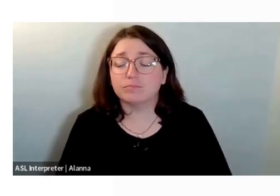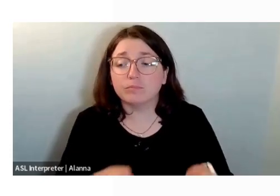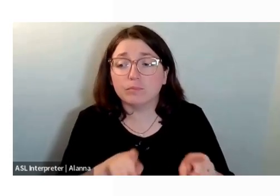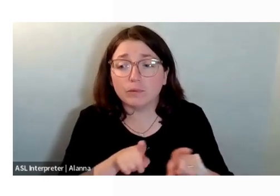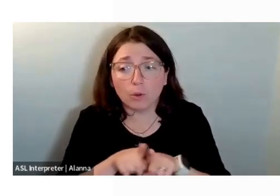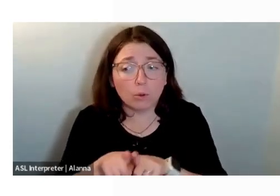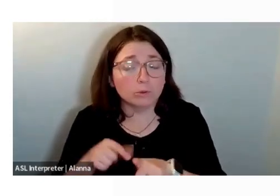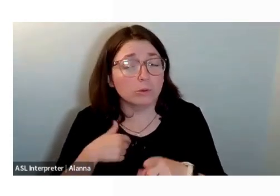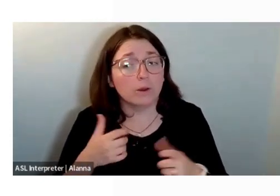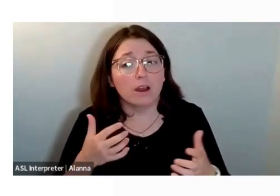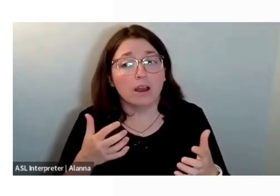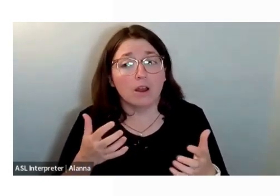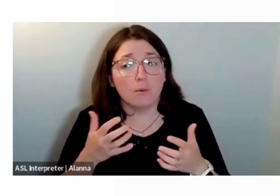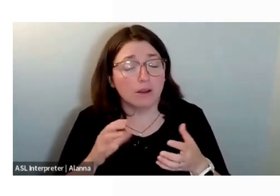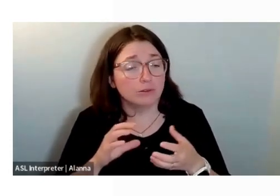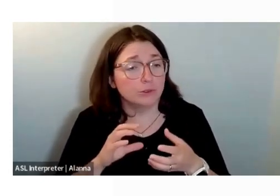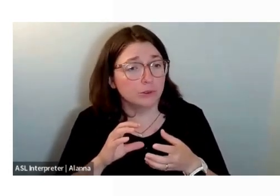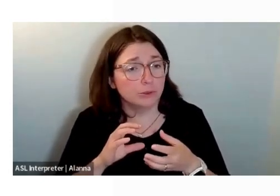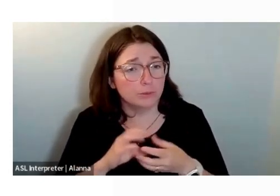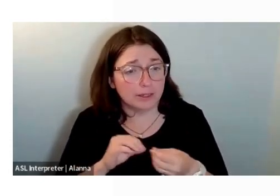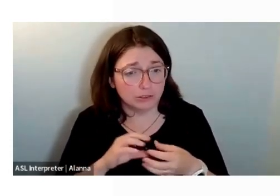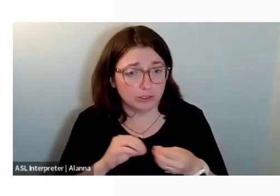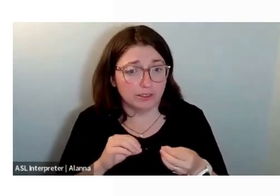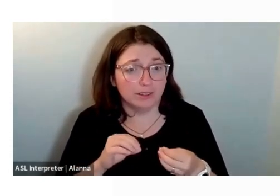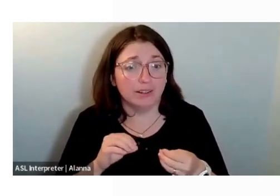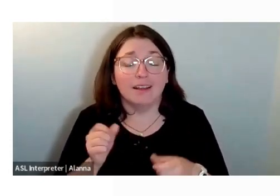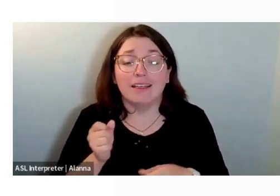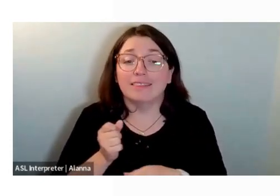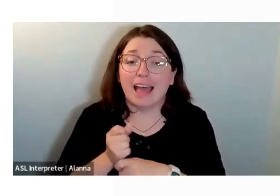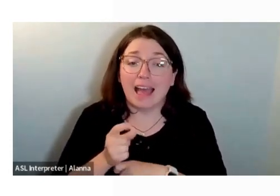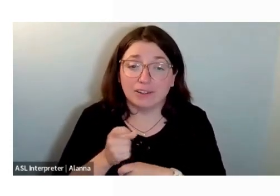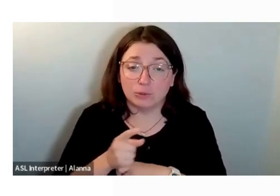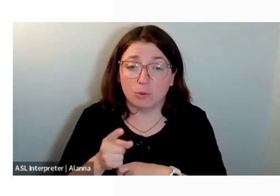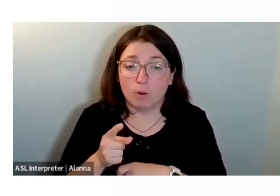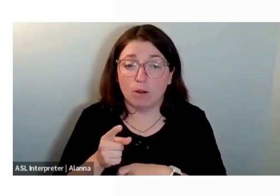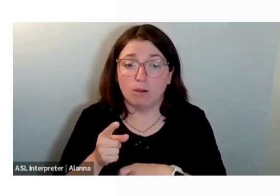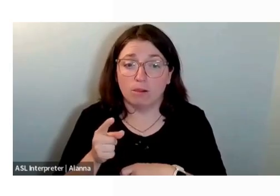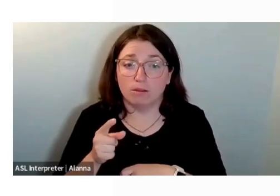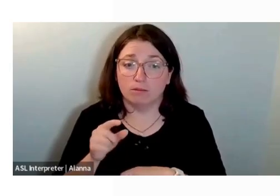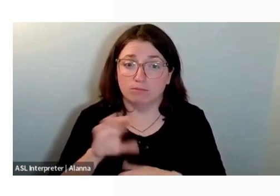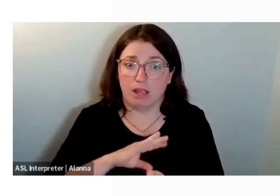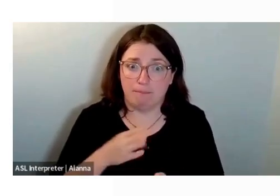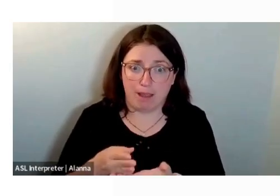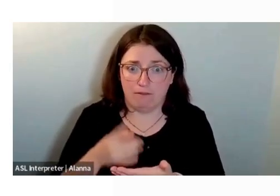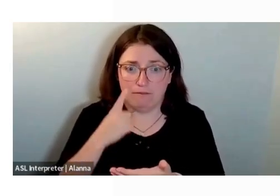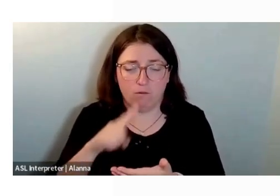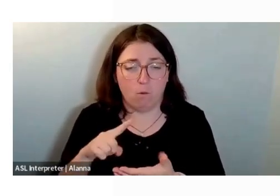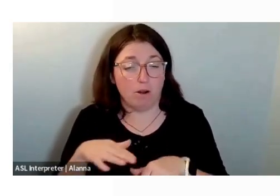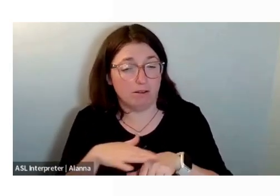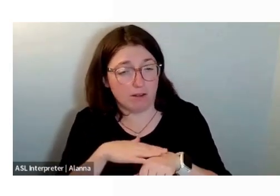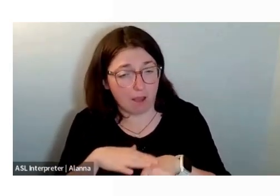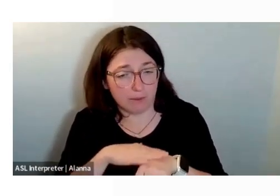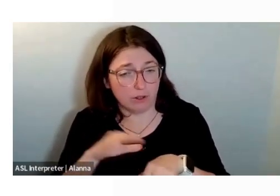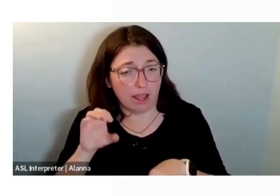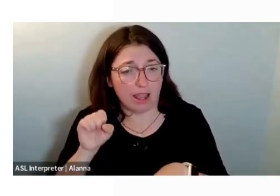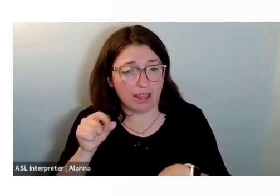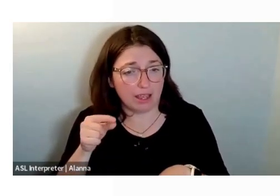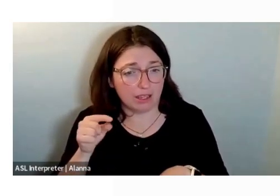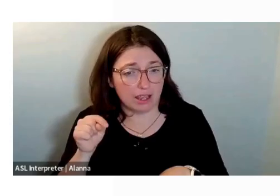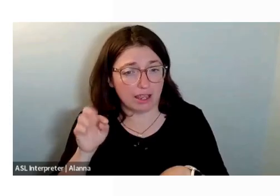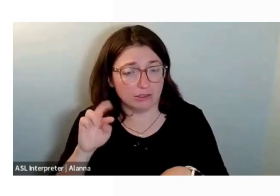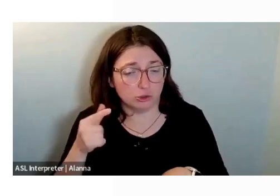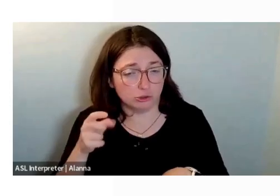the annual dose of topical estrogen, most of them, is between 0.5 and